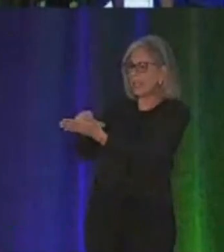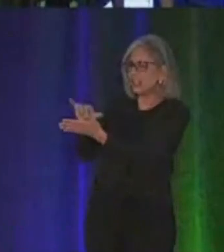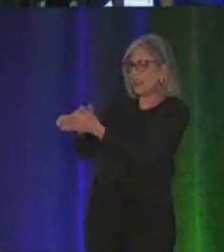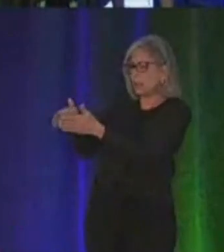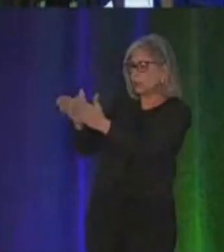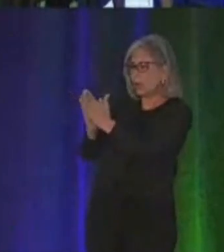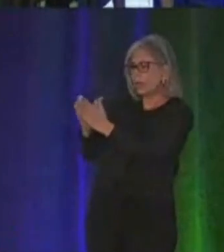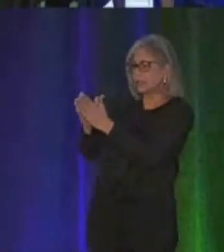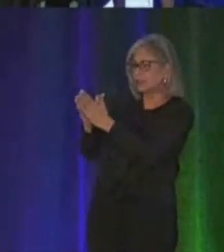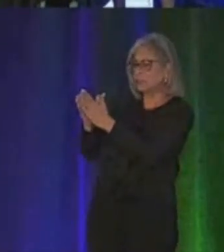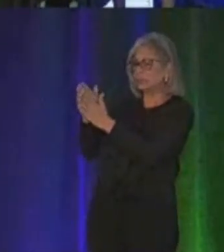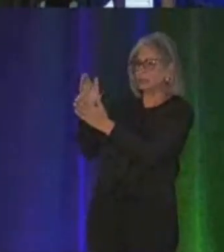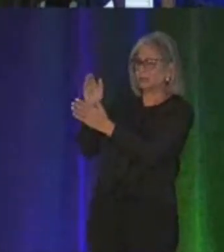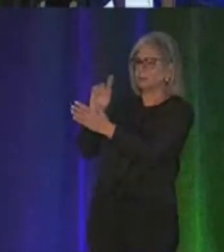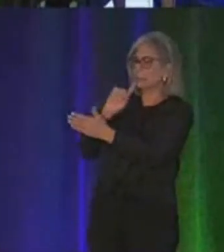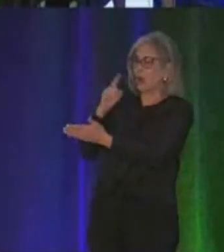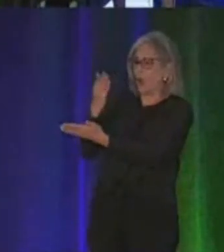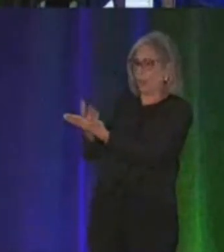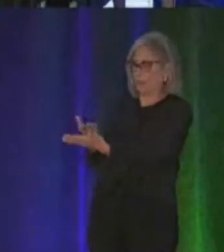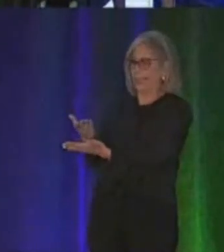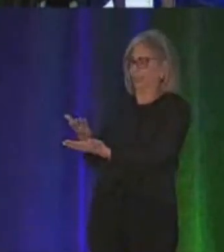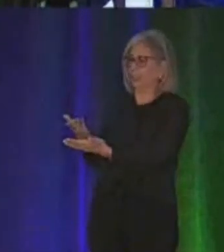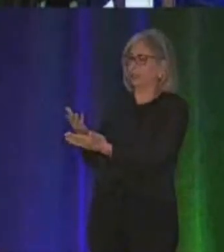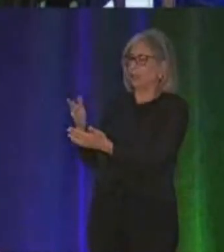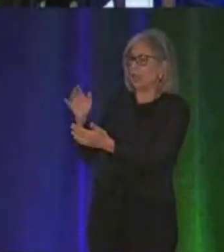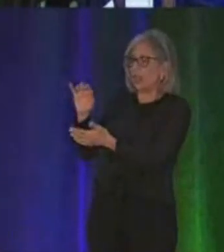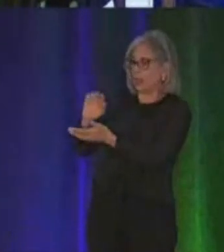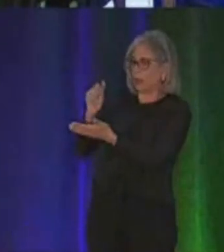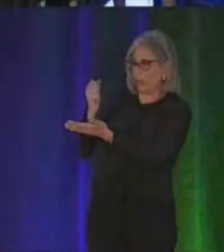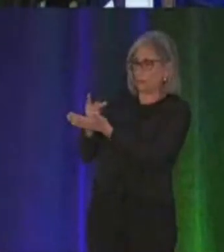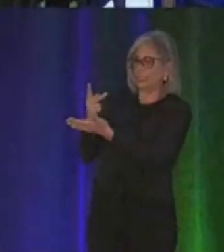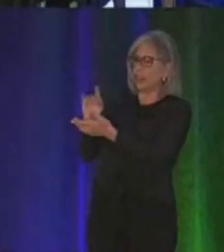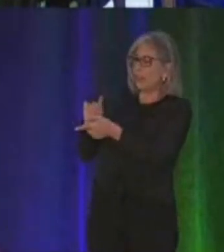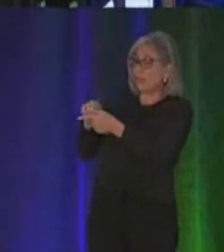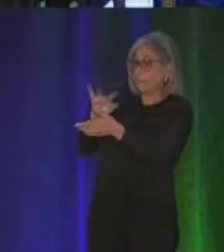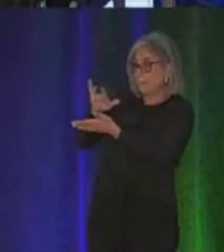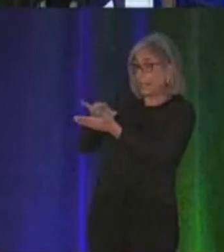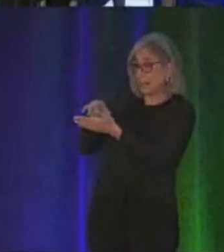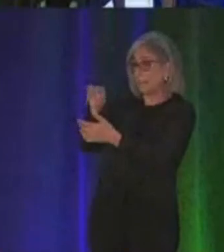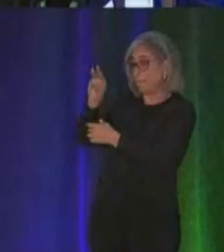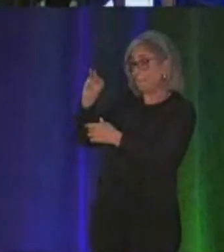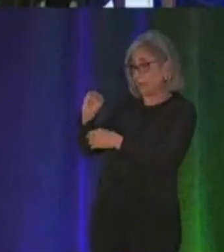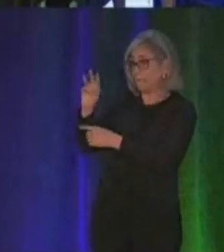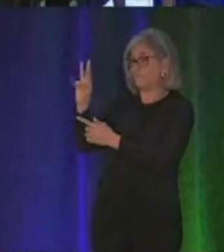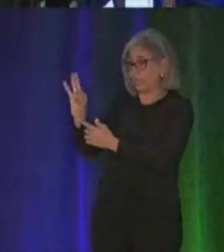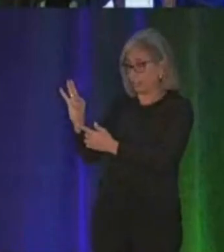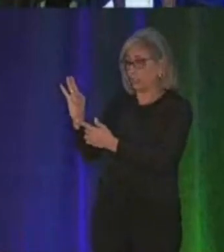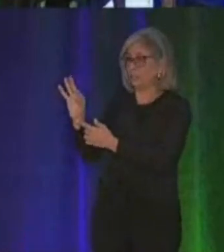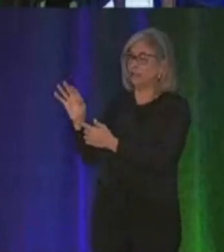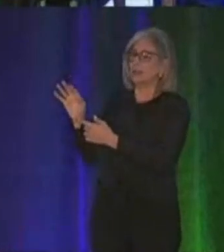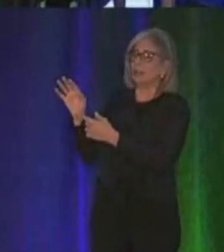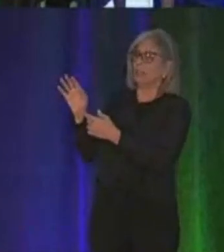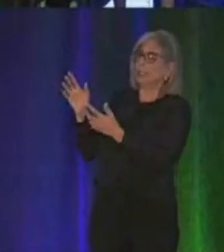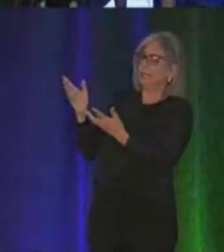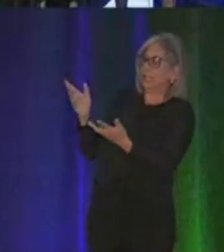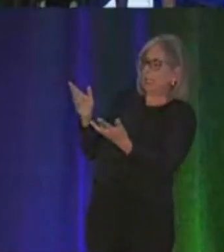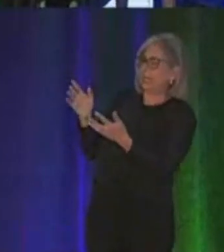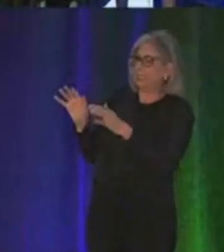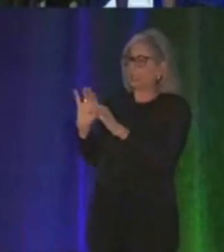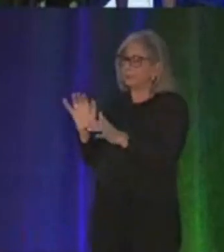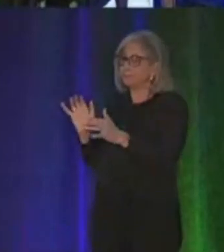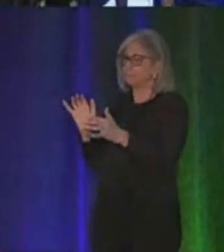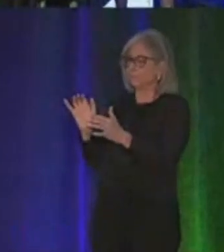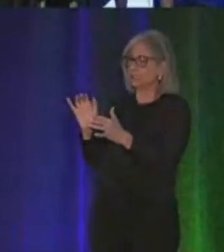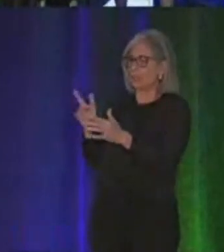requires authorization. The middleware function at Edge can decide, okay, this person isn't even sending me an auth header. They're not allowed. Like, why